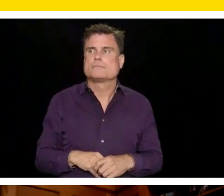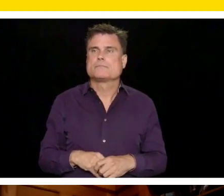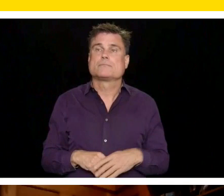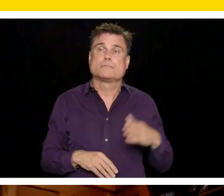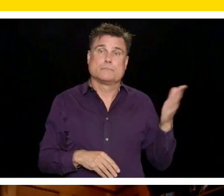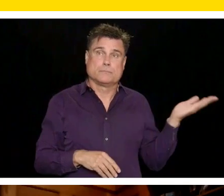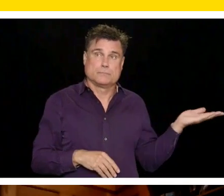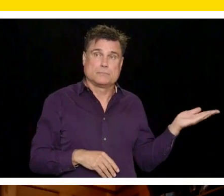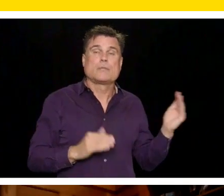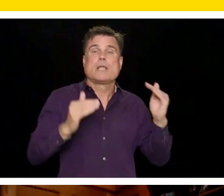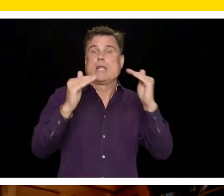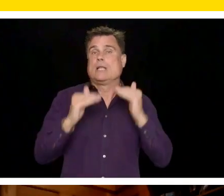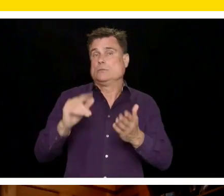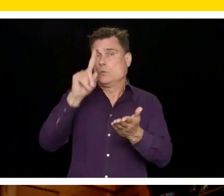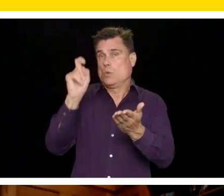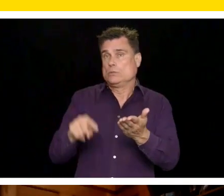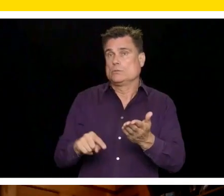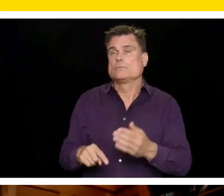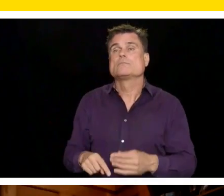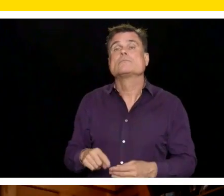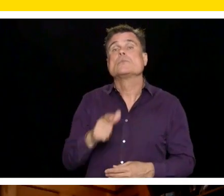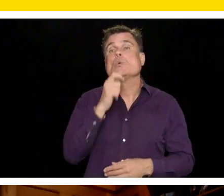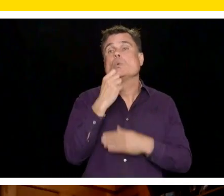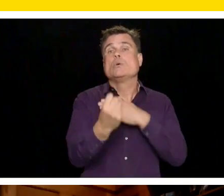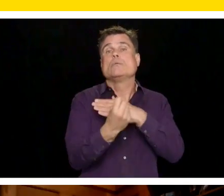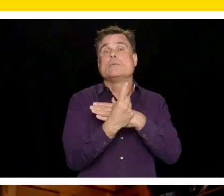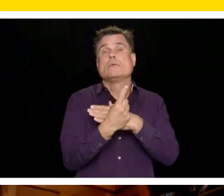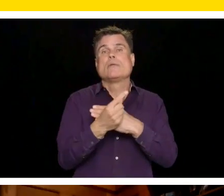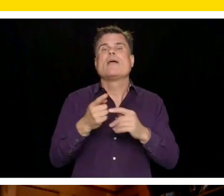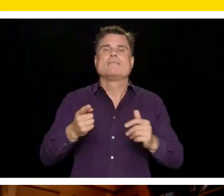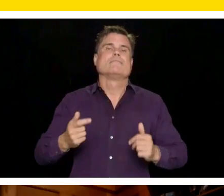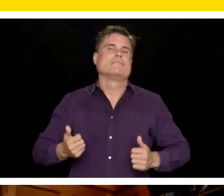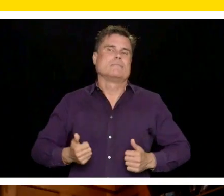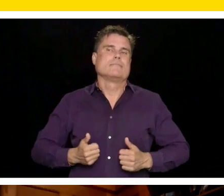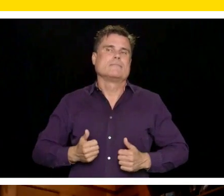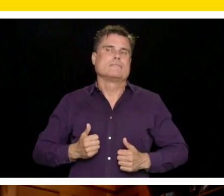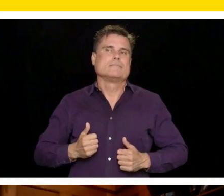COVID, this is from a company called